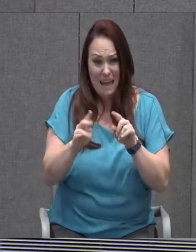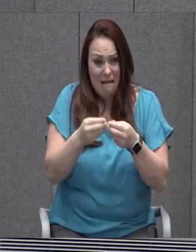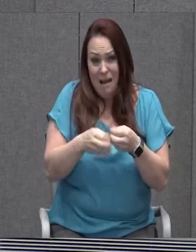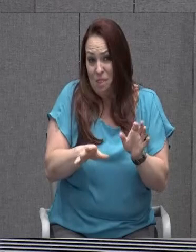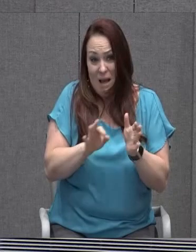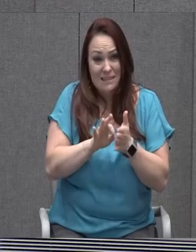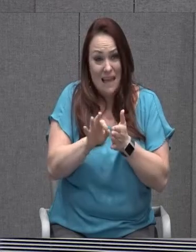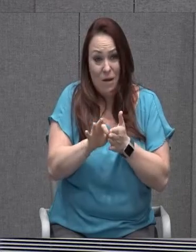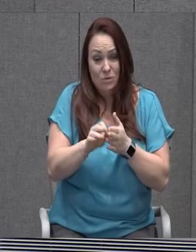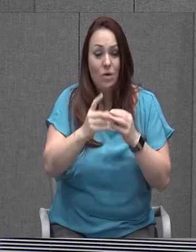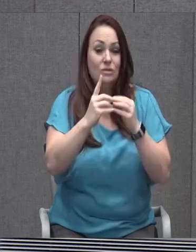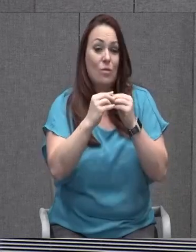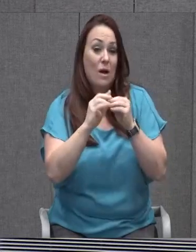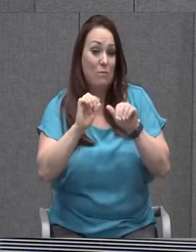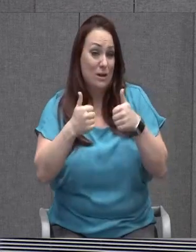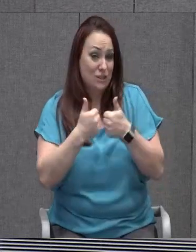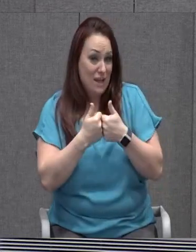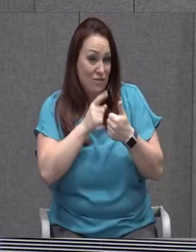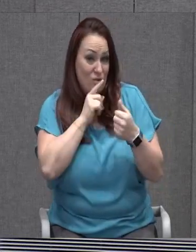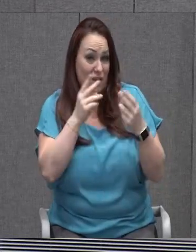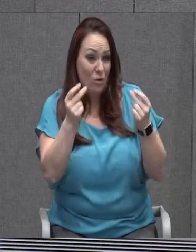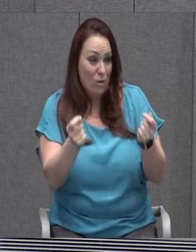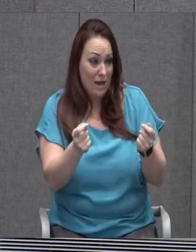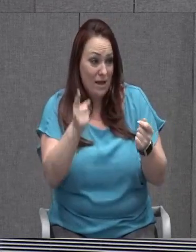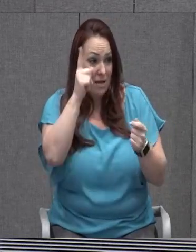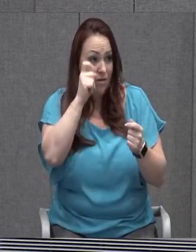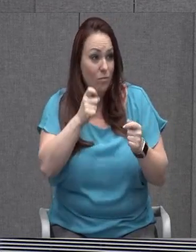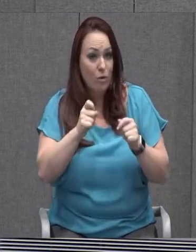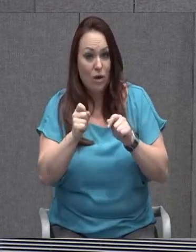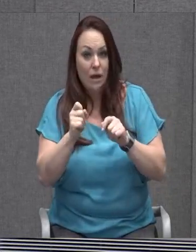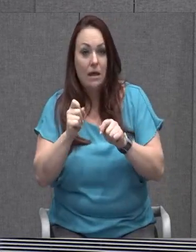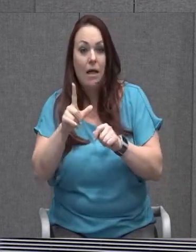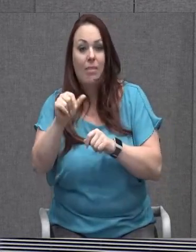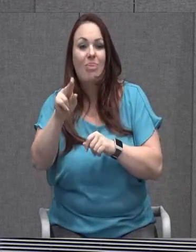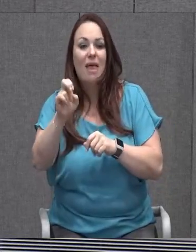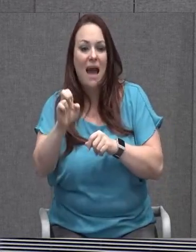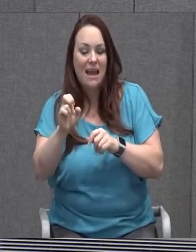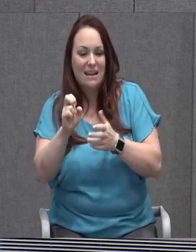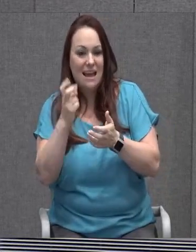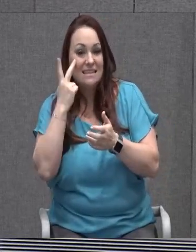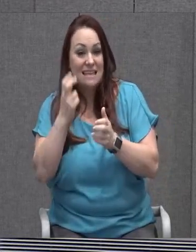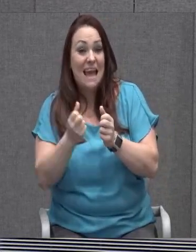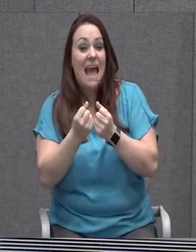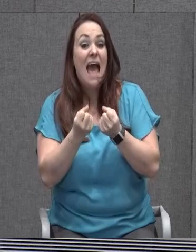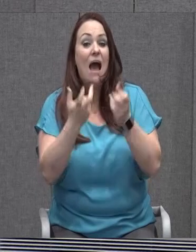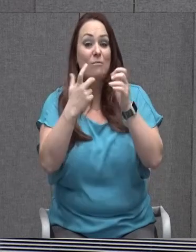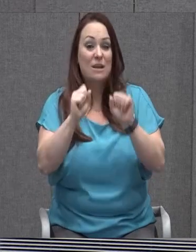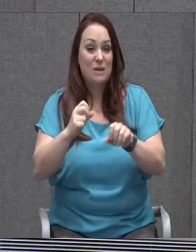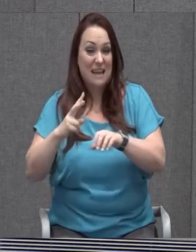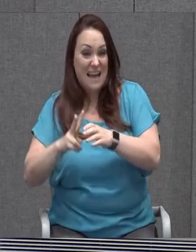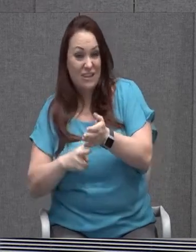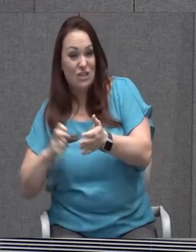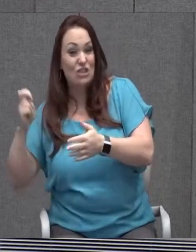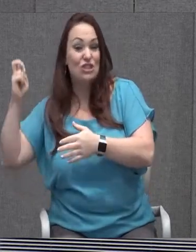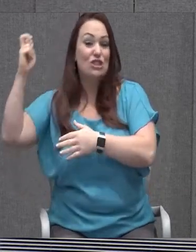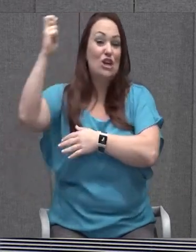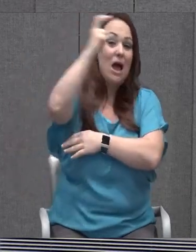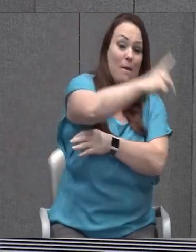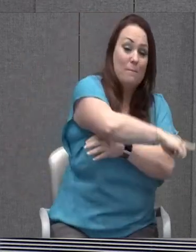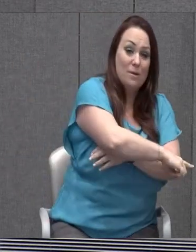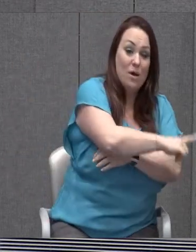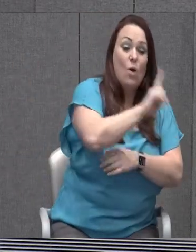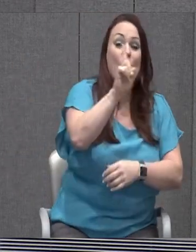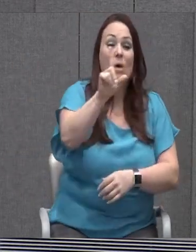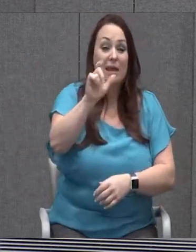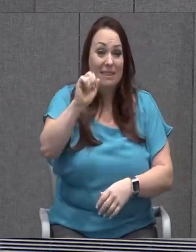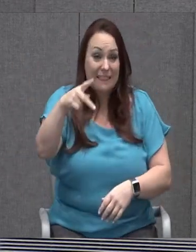really quickly since we have these cups out. Okay. We're gonna line them all up and see how many we can get over. Oh, okay. Okay, so 1 leap